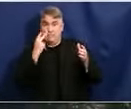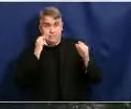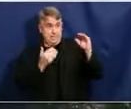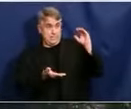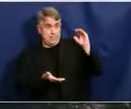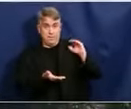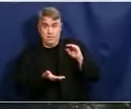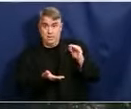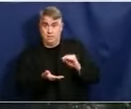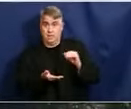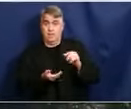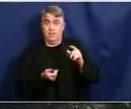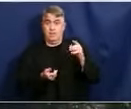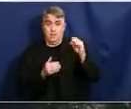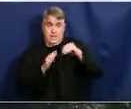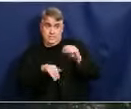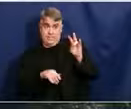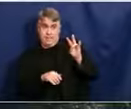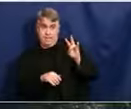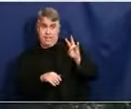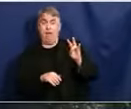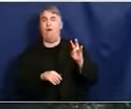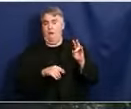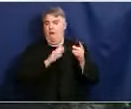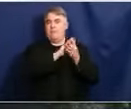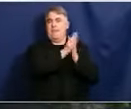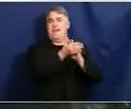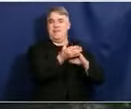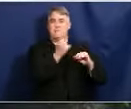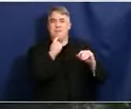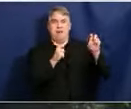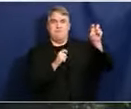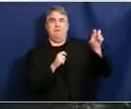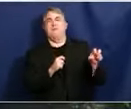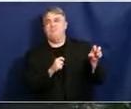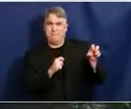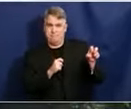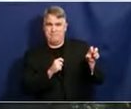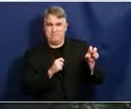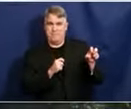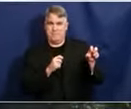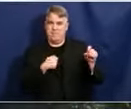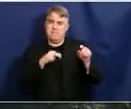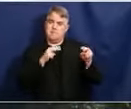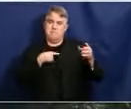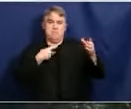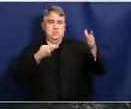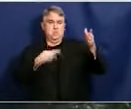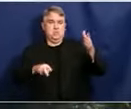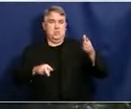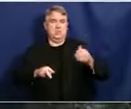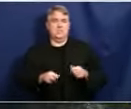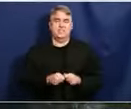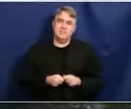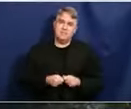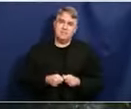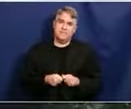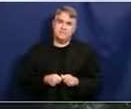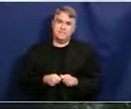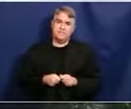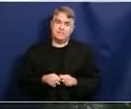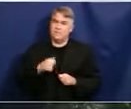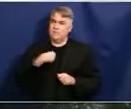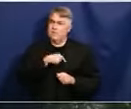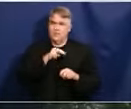descend as early as next Wednesday. We'll obviously have to monitor and track where we're going, but we're certainly on the right